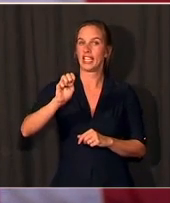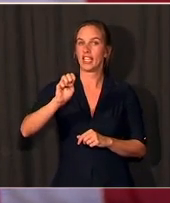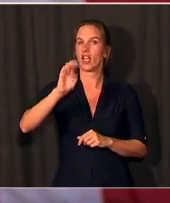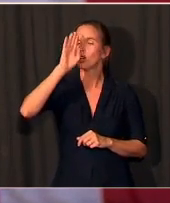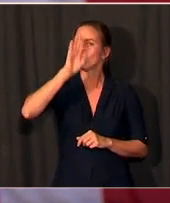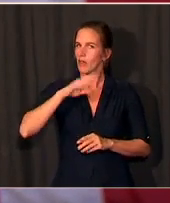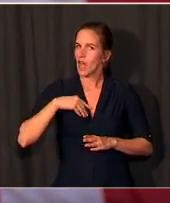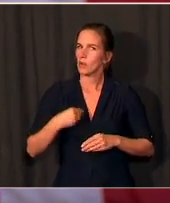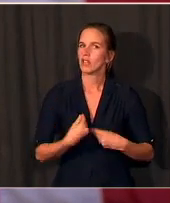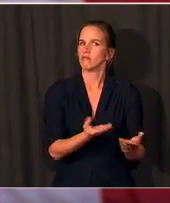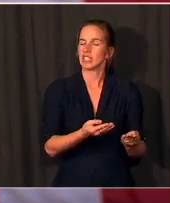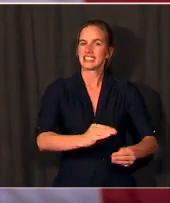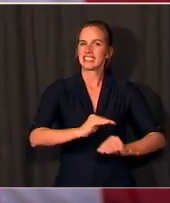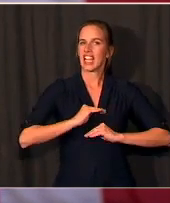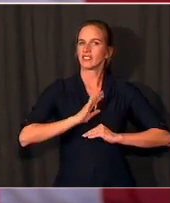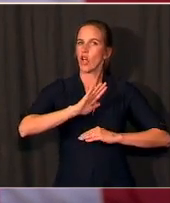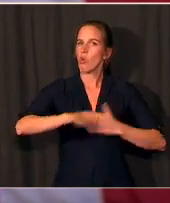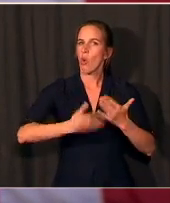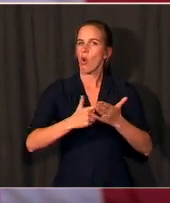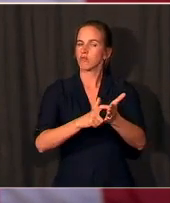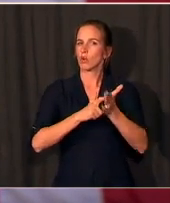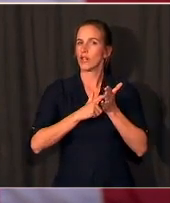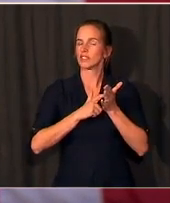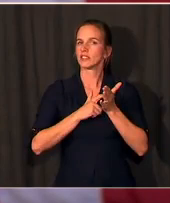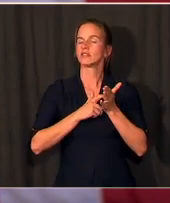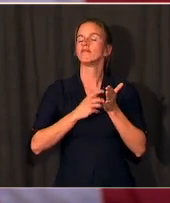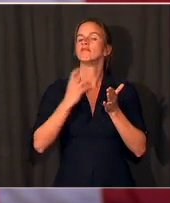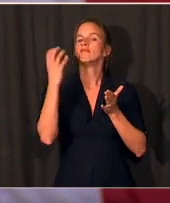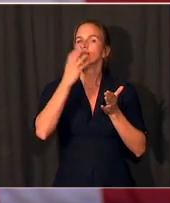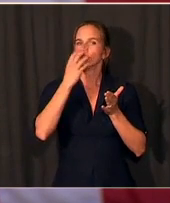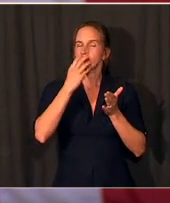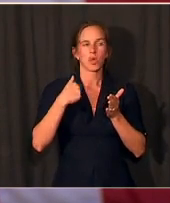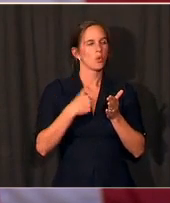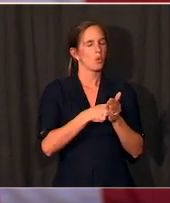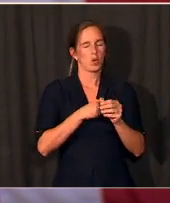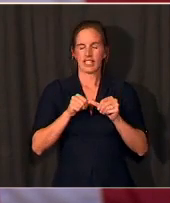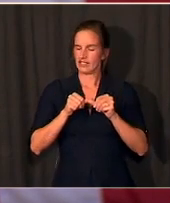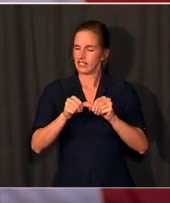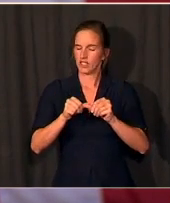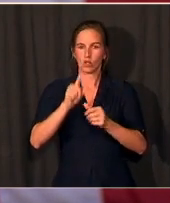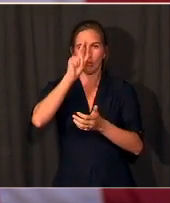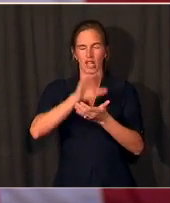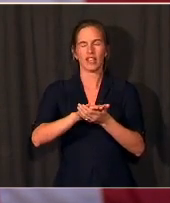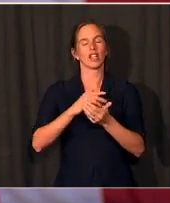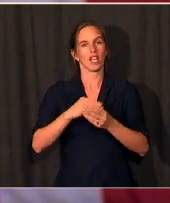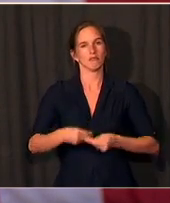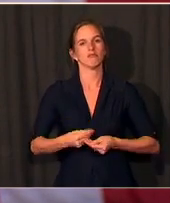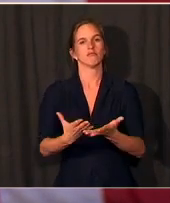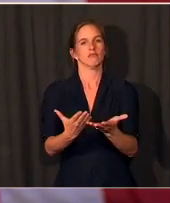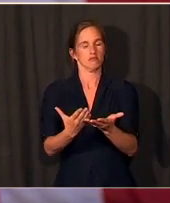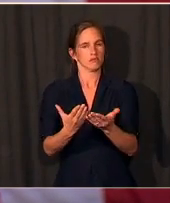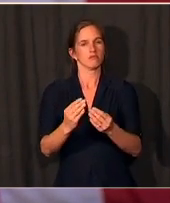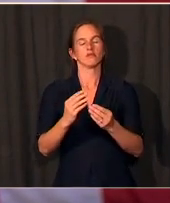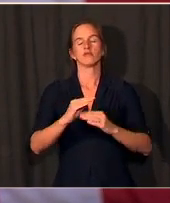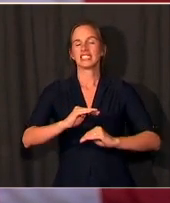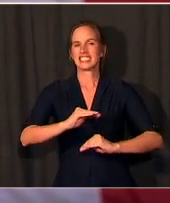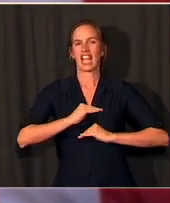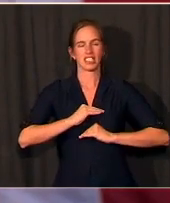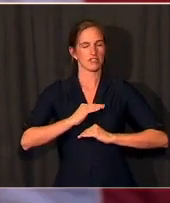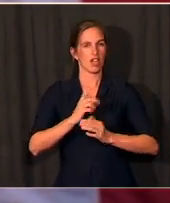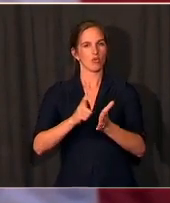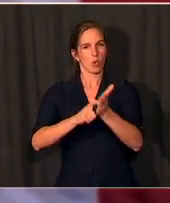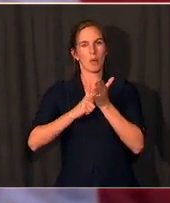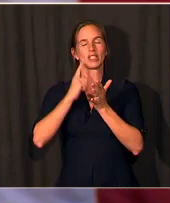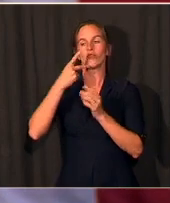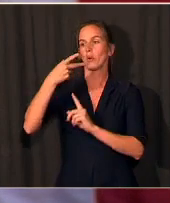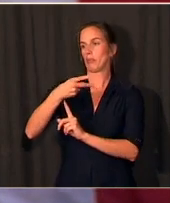of those requests. And according to our team on the ground, we continue to believe that we'll be able to meet the requests for PPE and equipment,